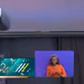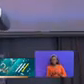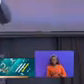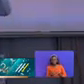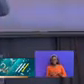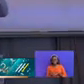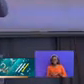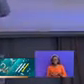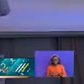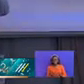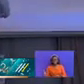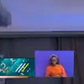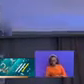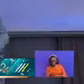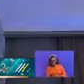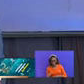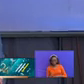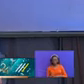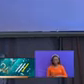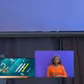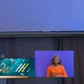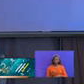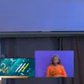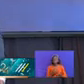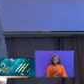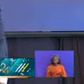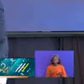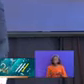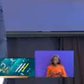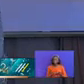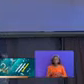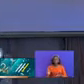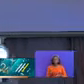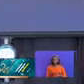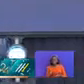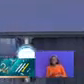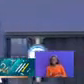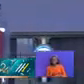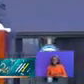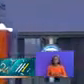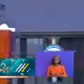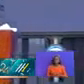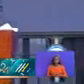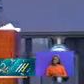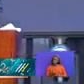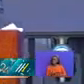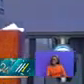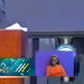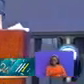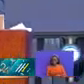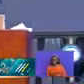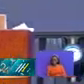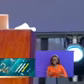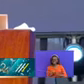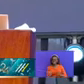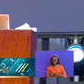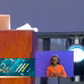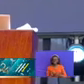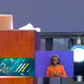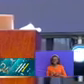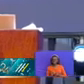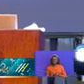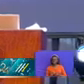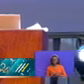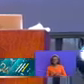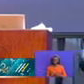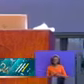his old age vanities of vanities because that's a man that never